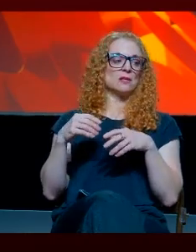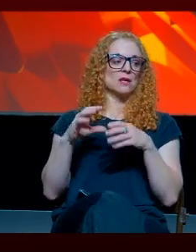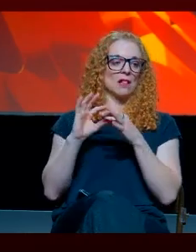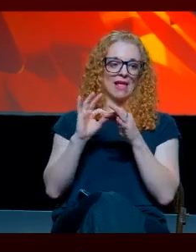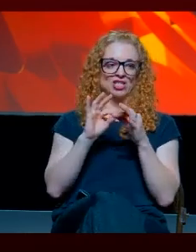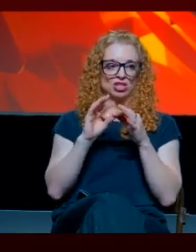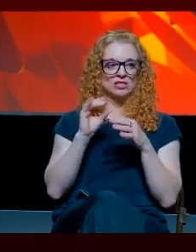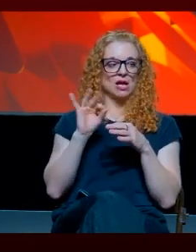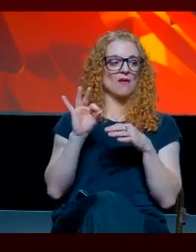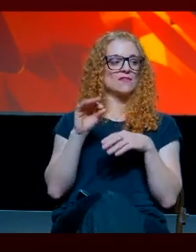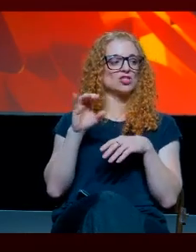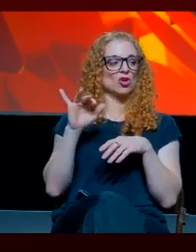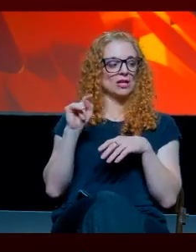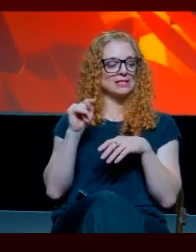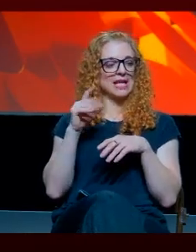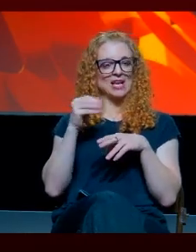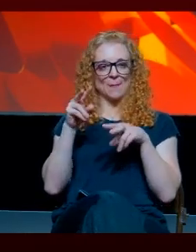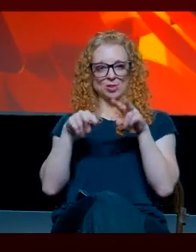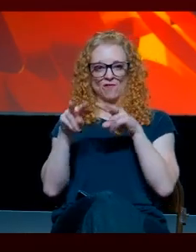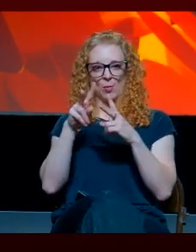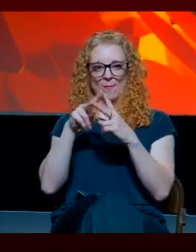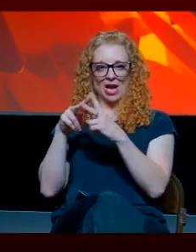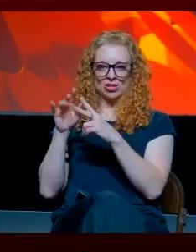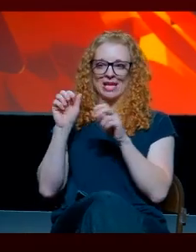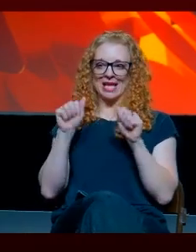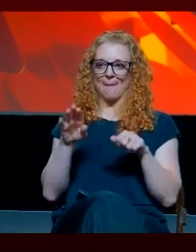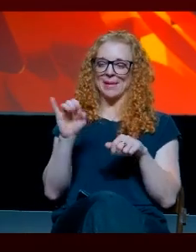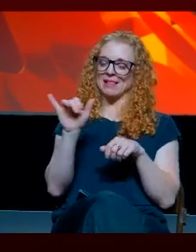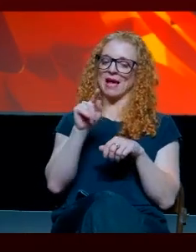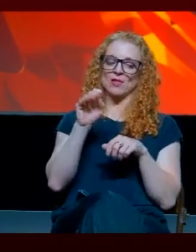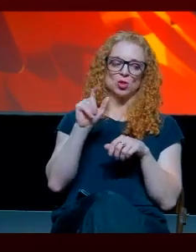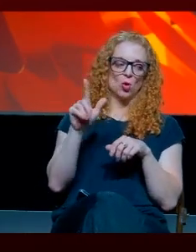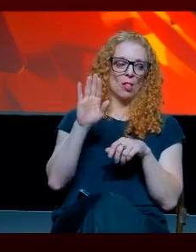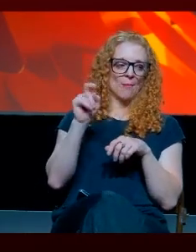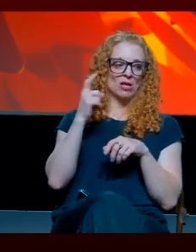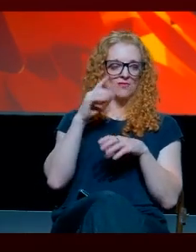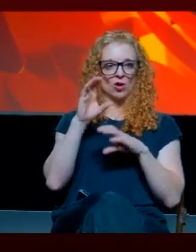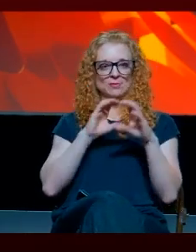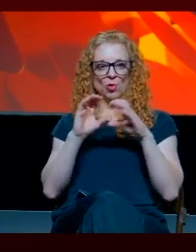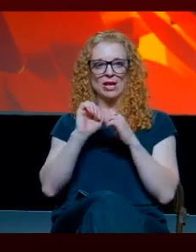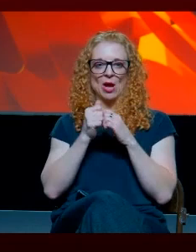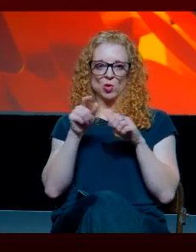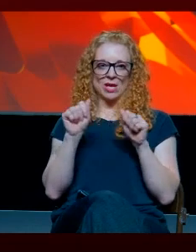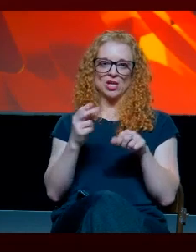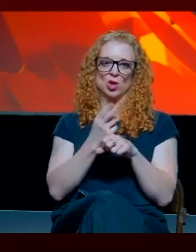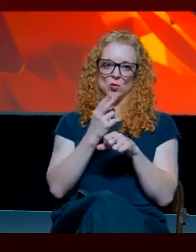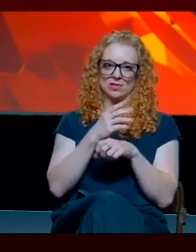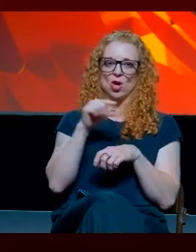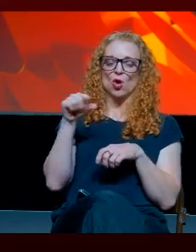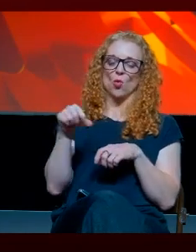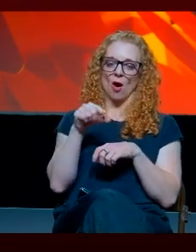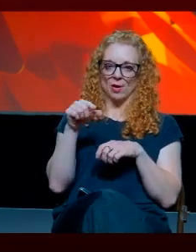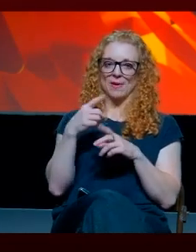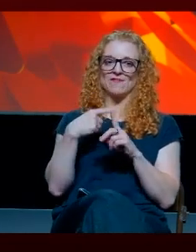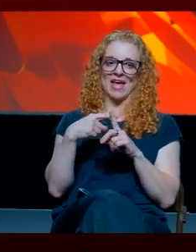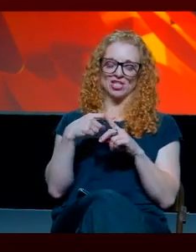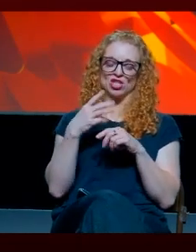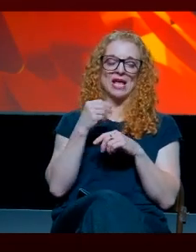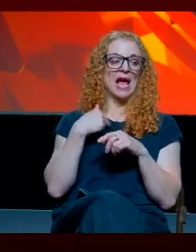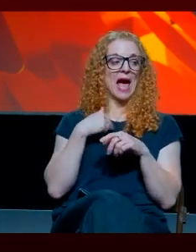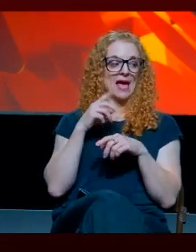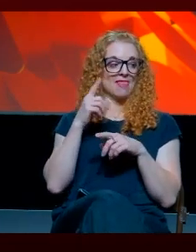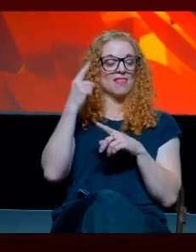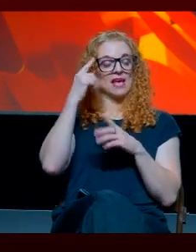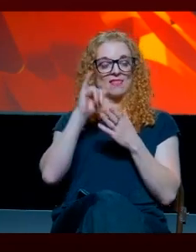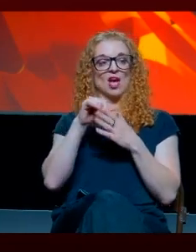and observable pairs that can be like the toolbox for exploring how to use quantum advantage. And I do think